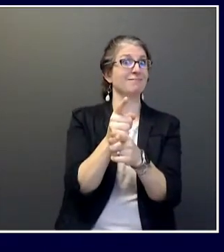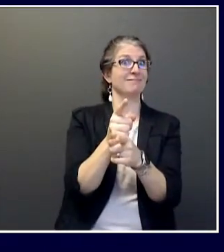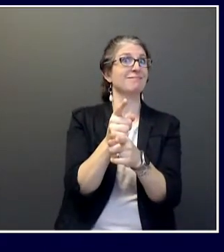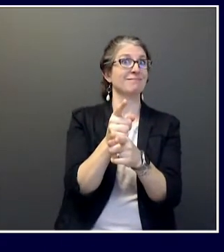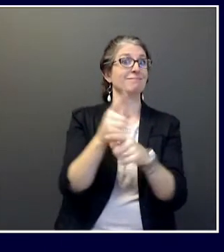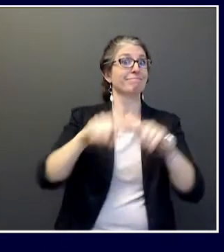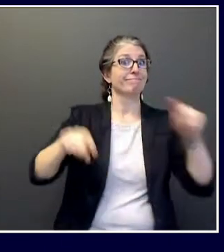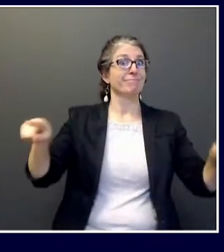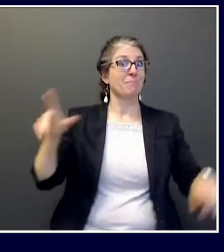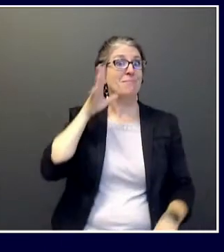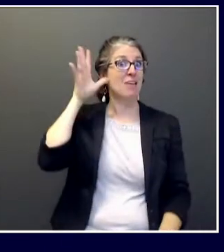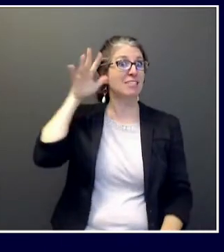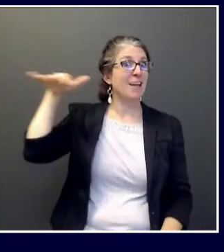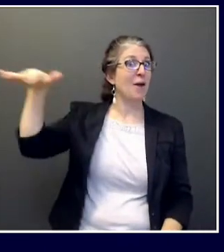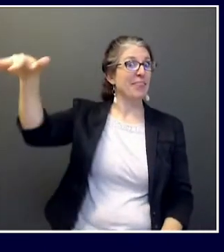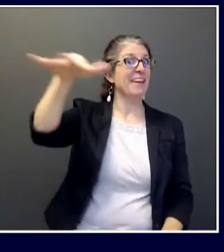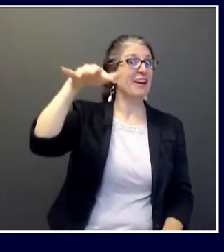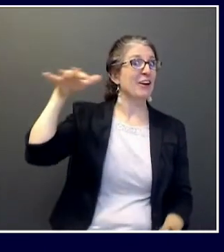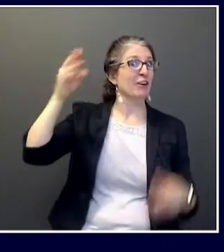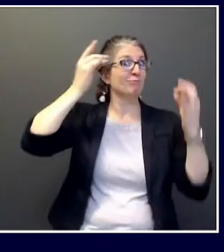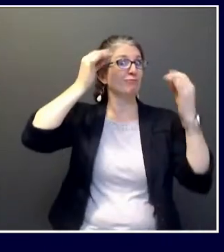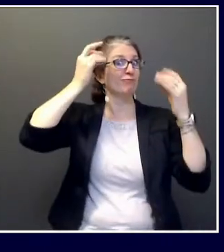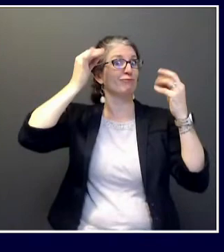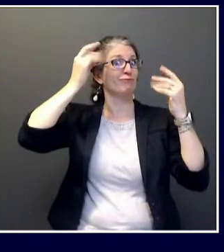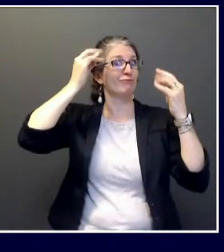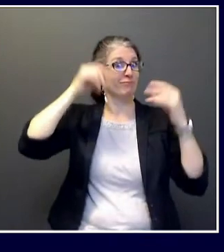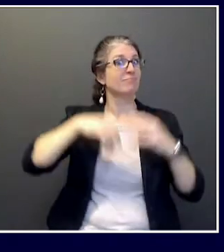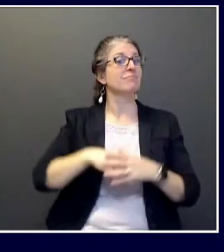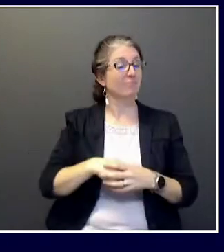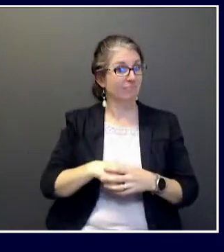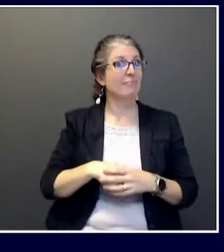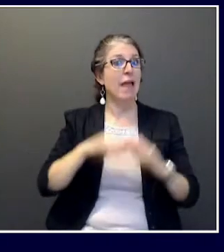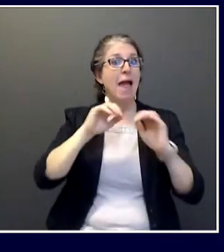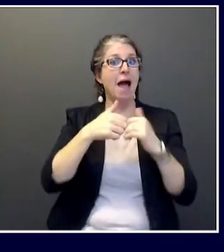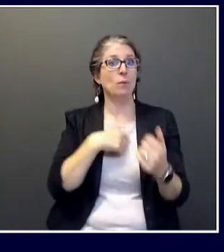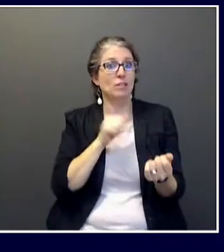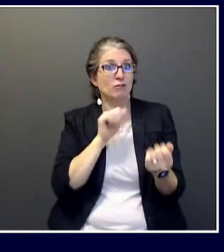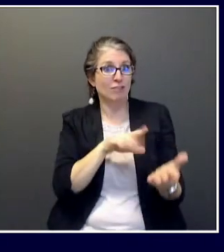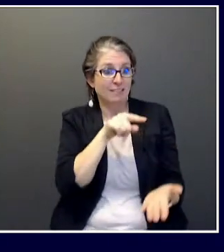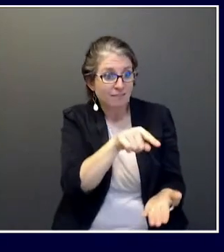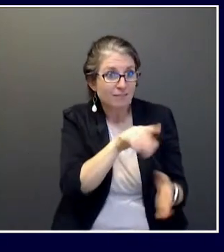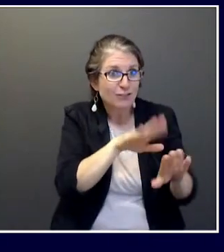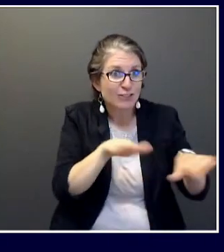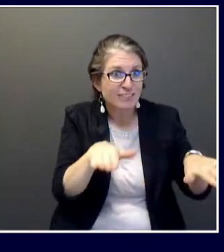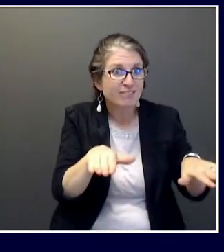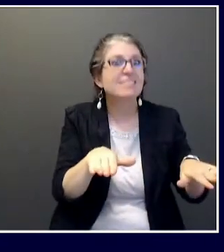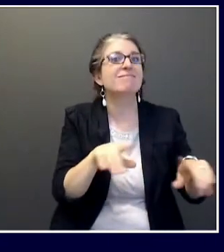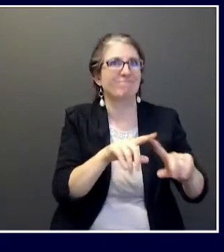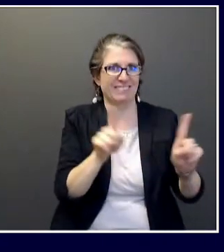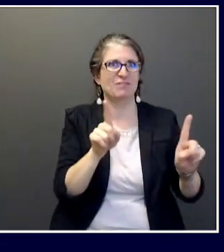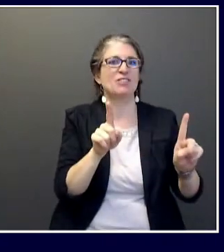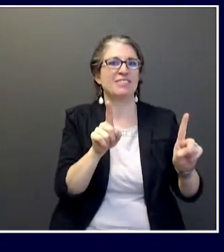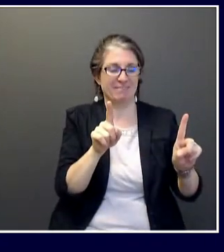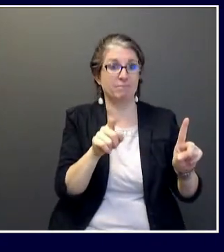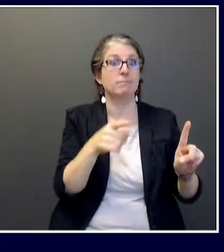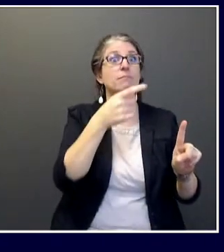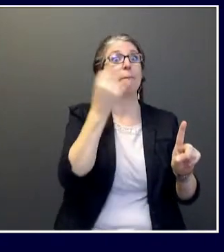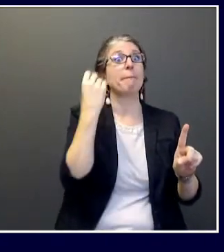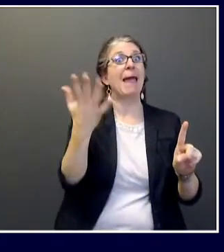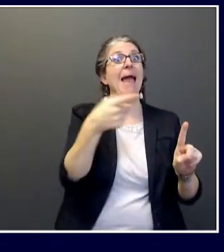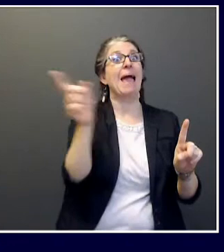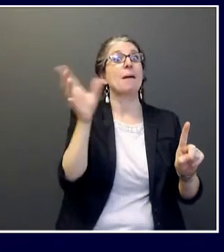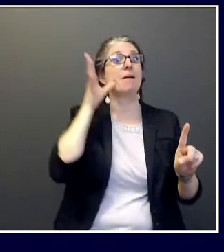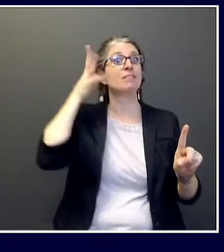right in that there are some early data to suggest that even parents who themselves were vaccinated may have questions,